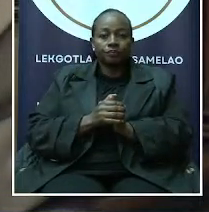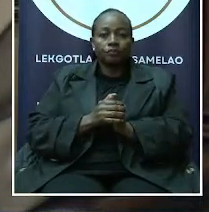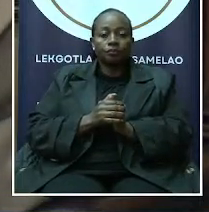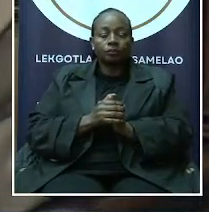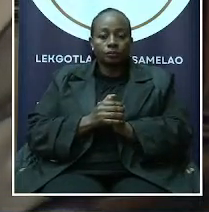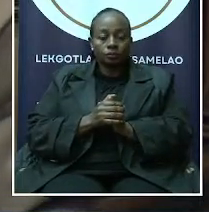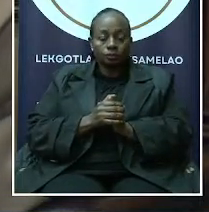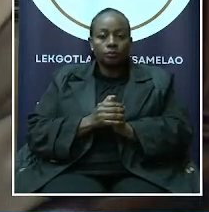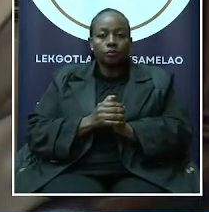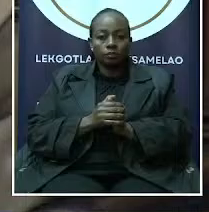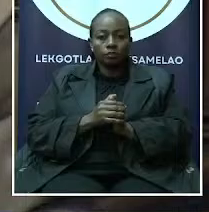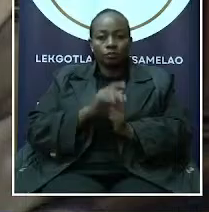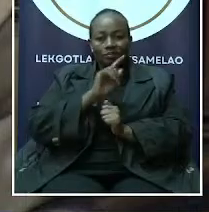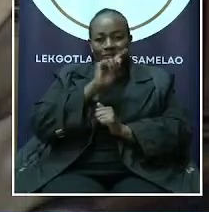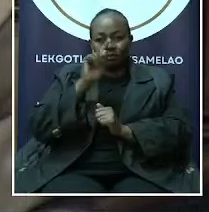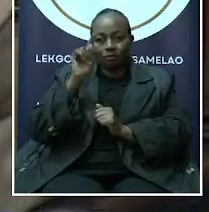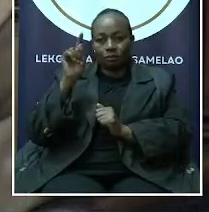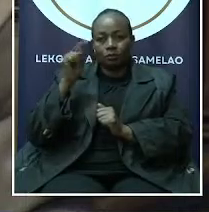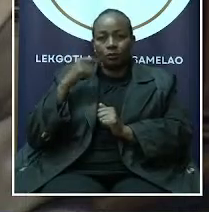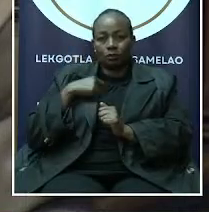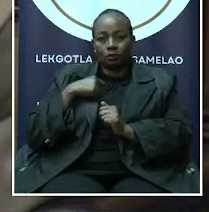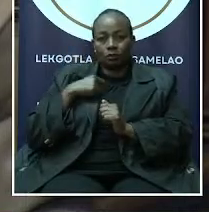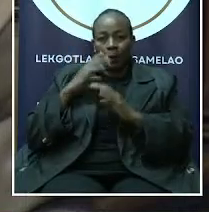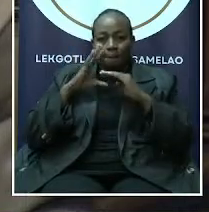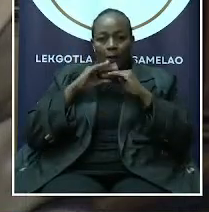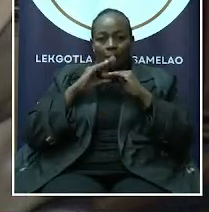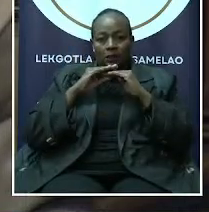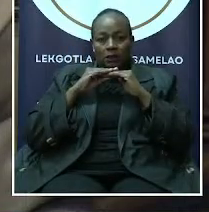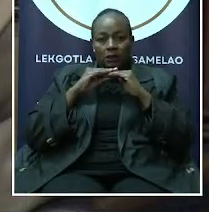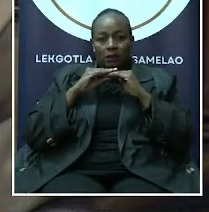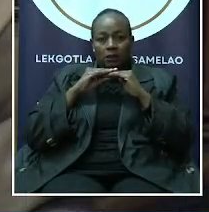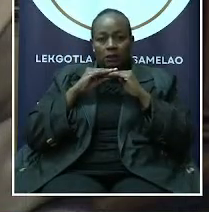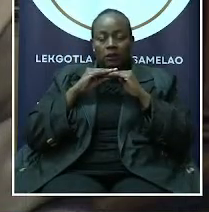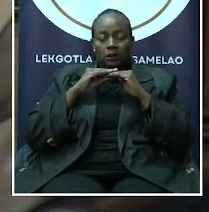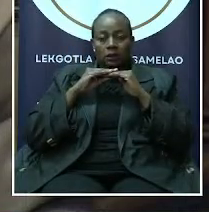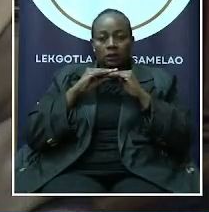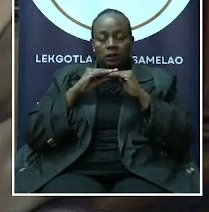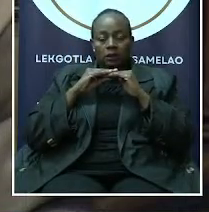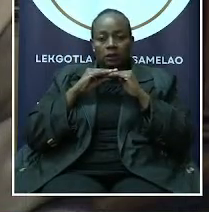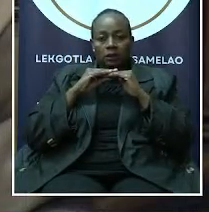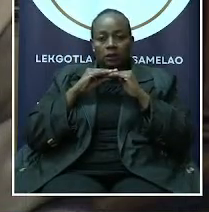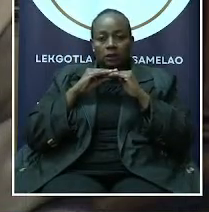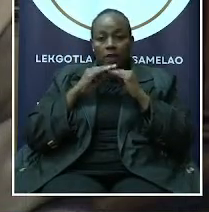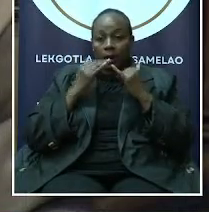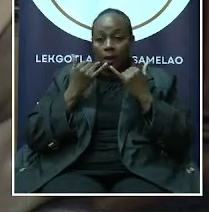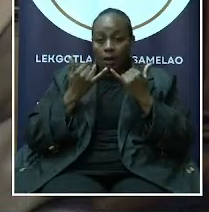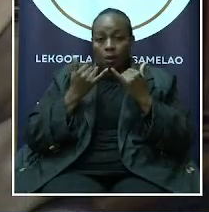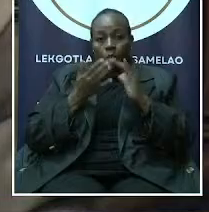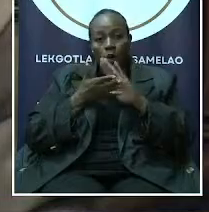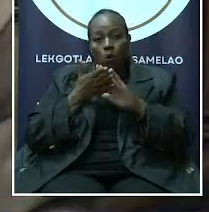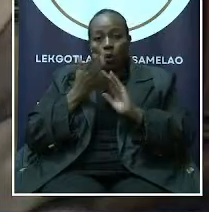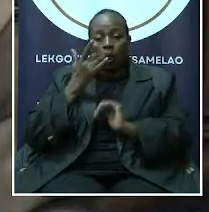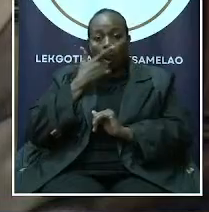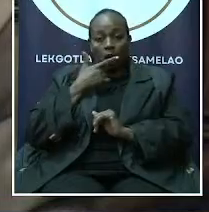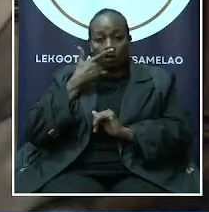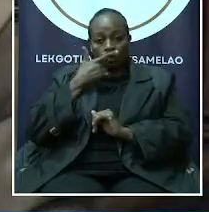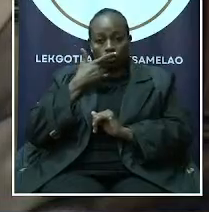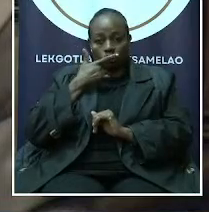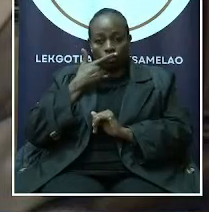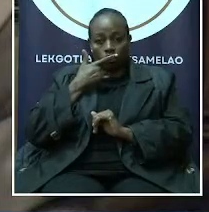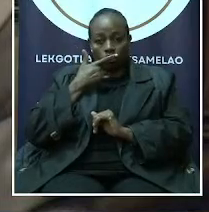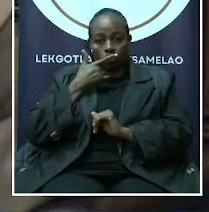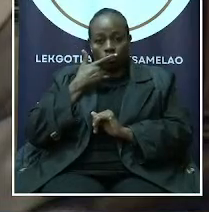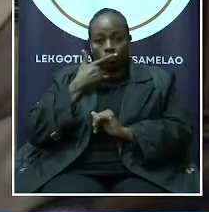To the colleagues in the House, we are going to have lunch after